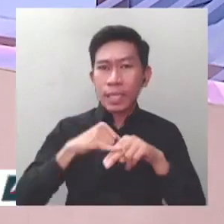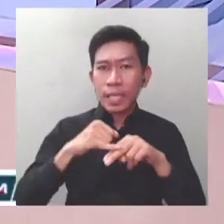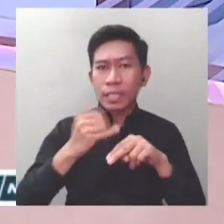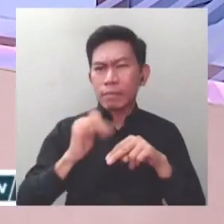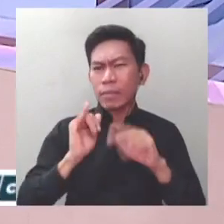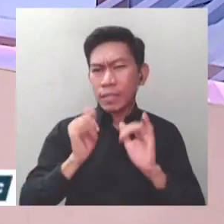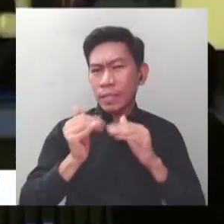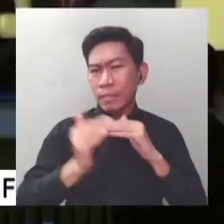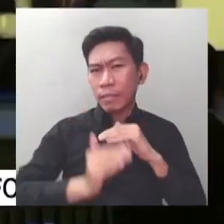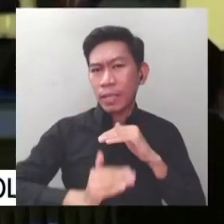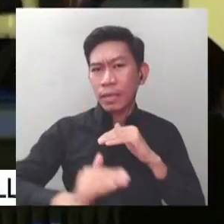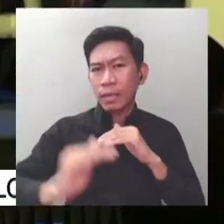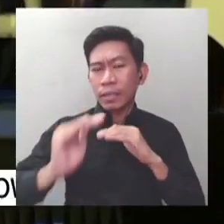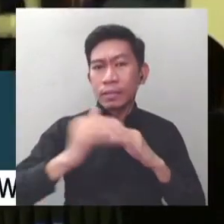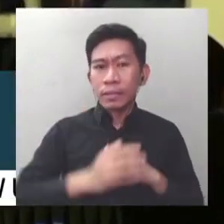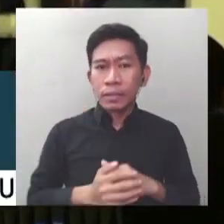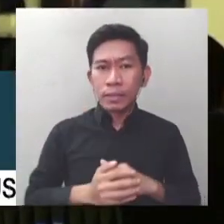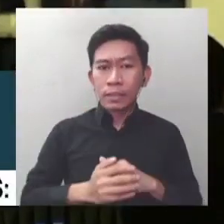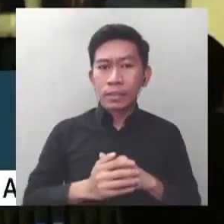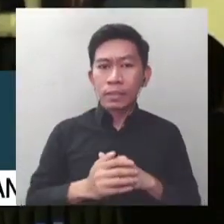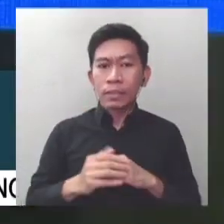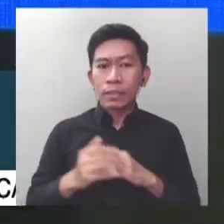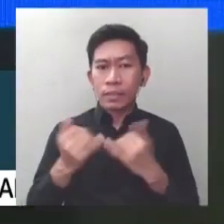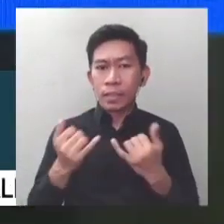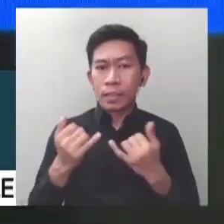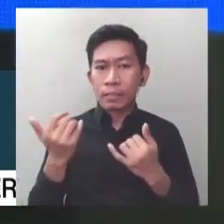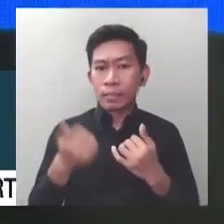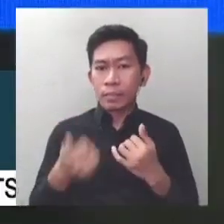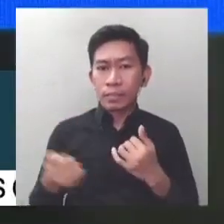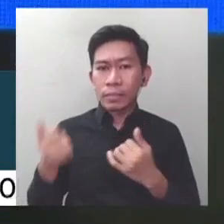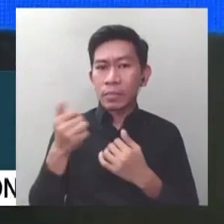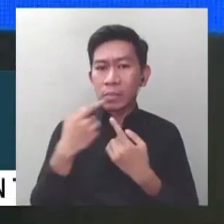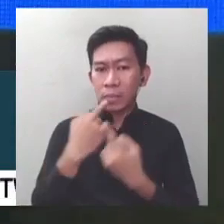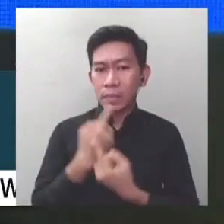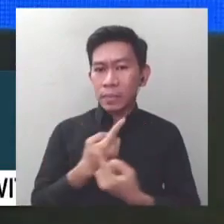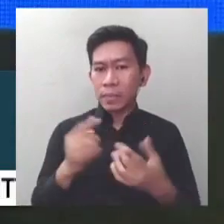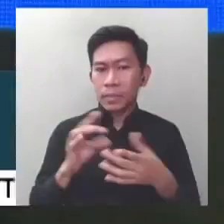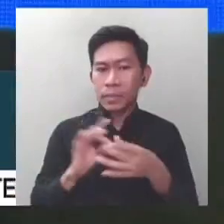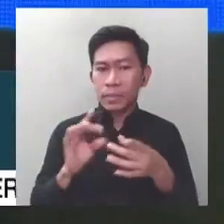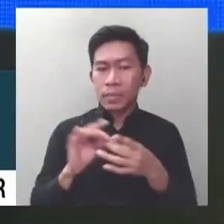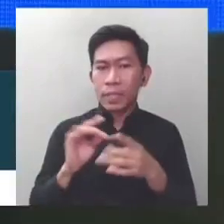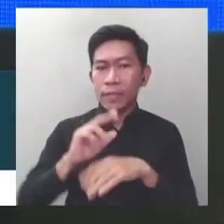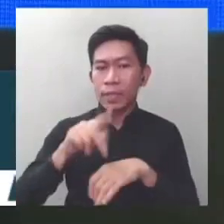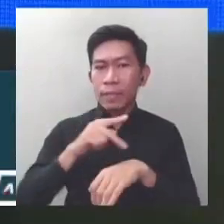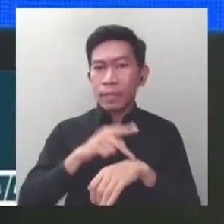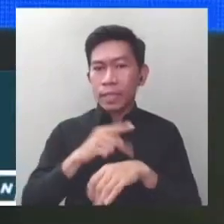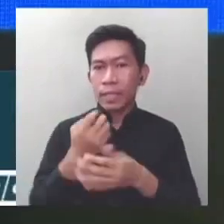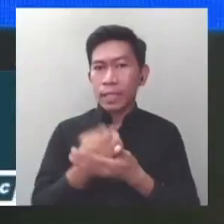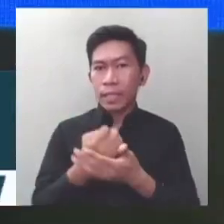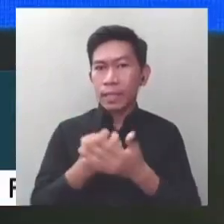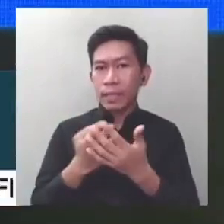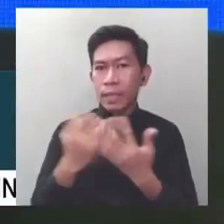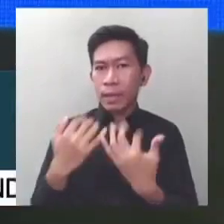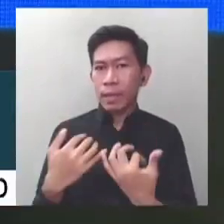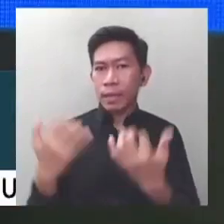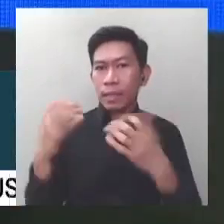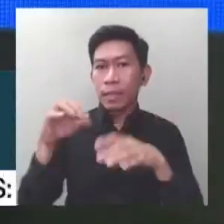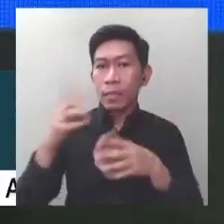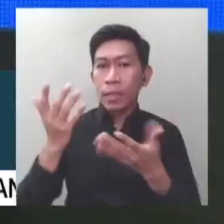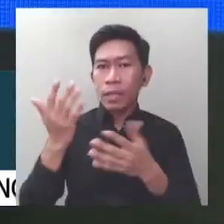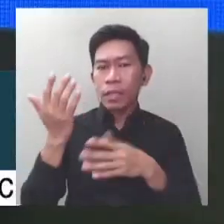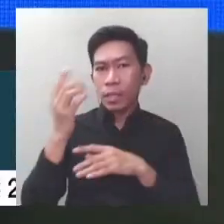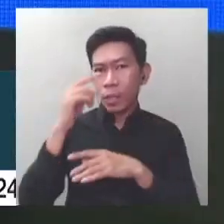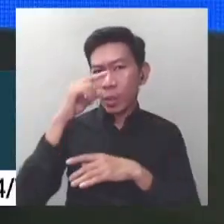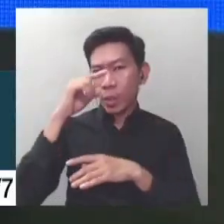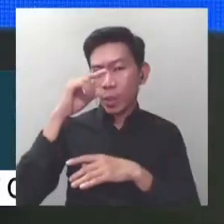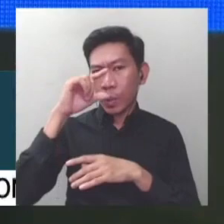Deputy Governor Francisco Dakila Jr. made that statement during the Philippine economic briefing in Dubai. He says the bank wants